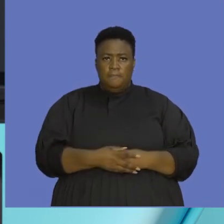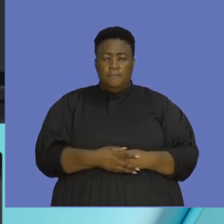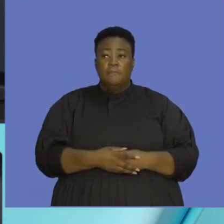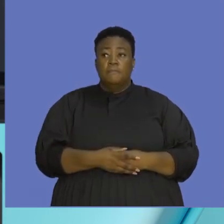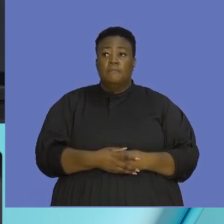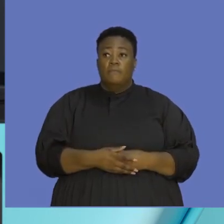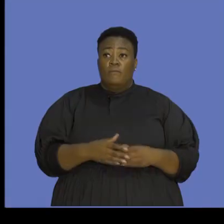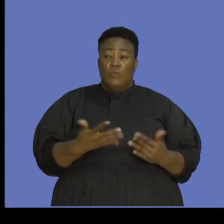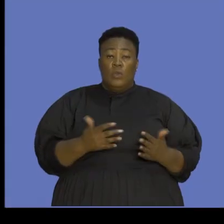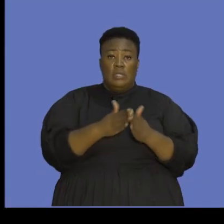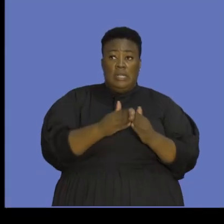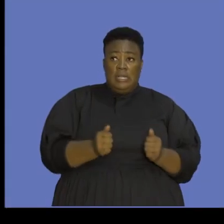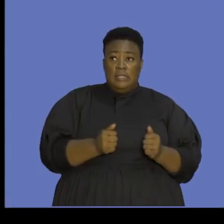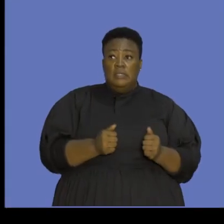factor.